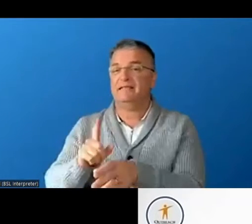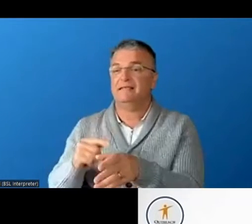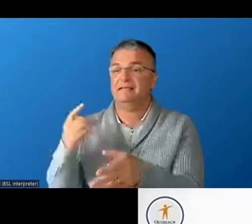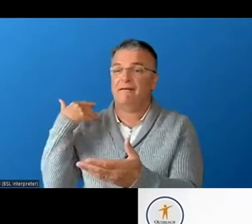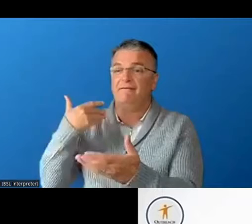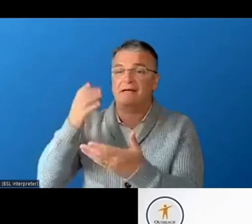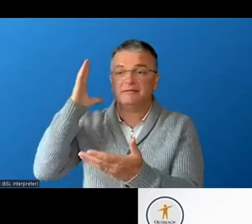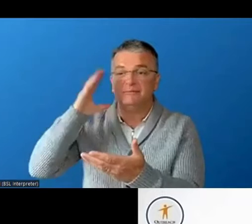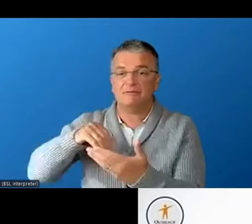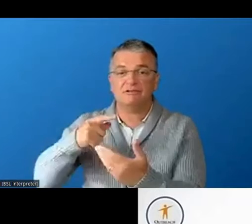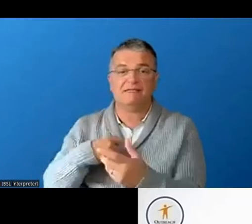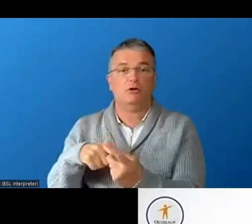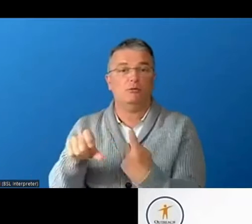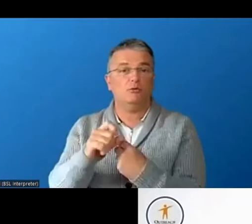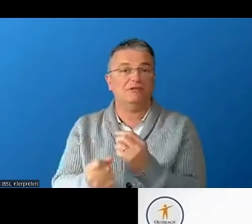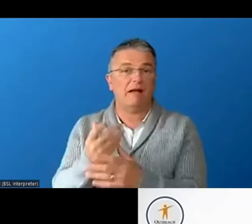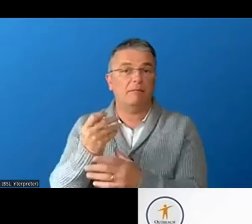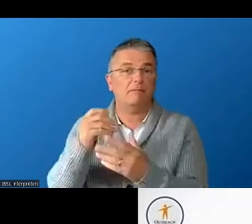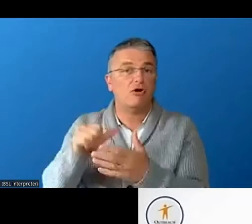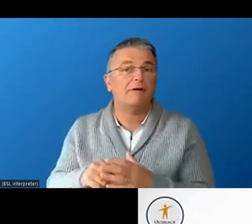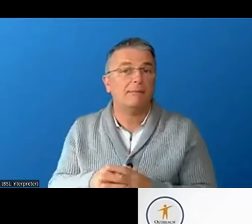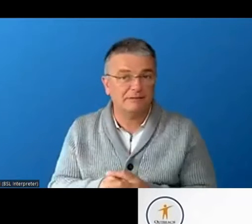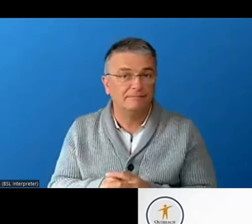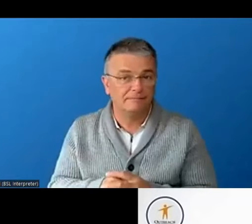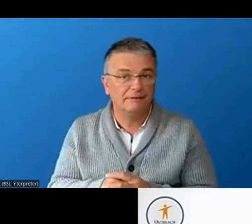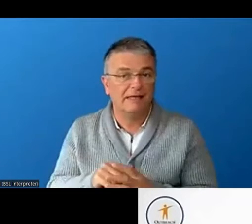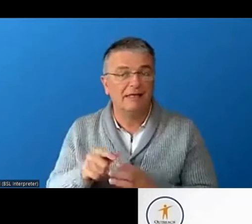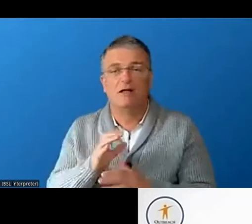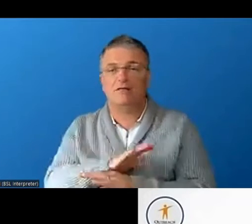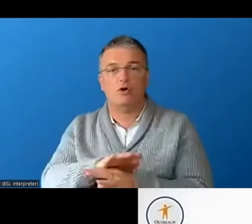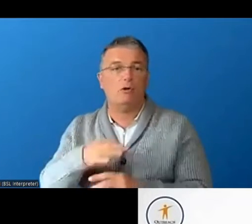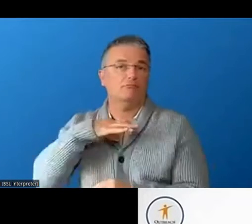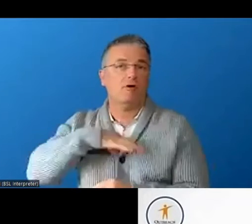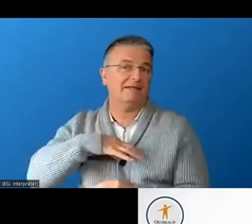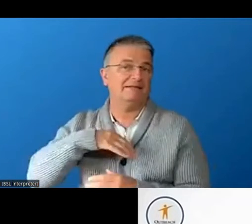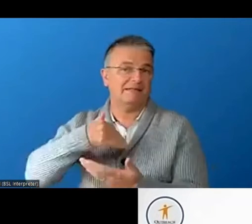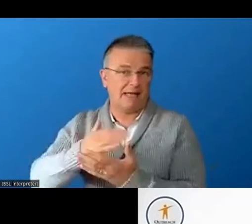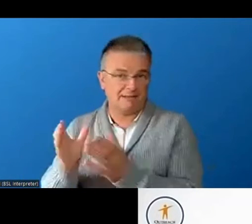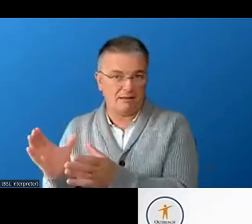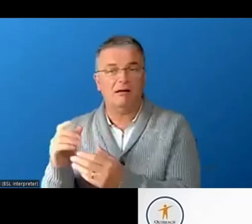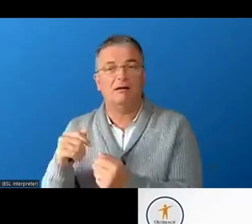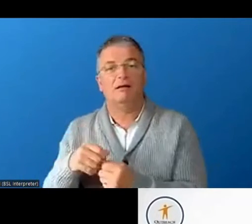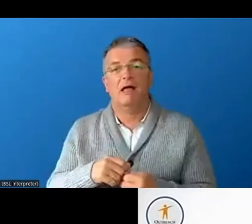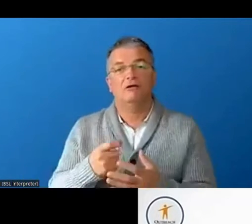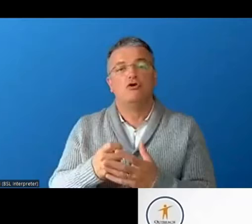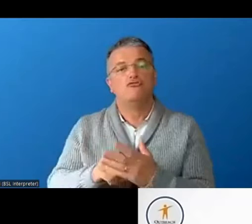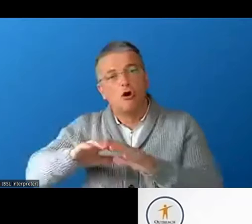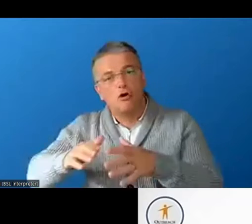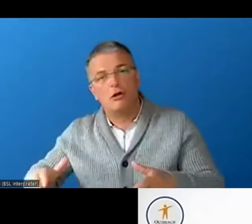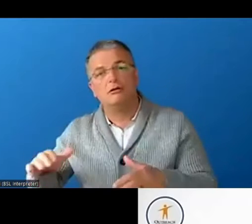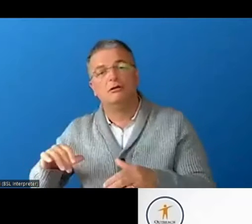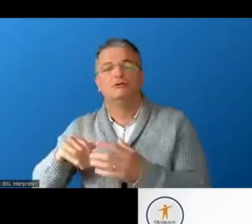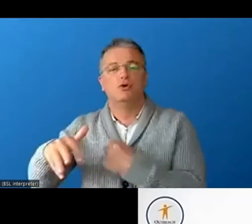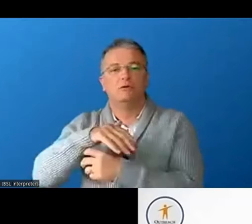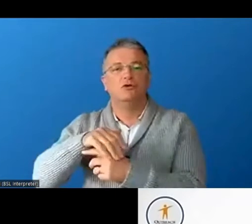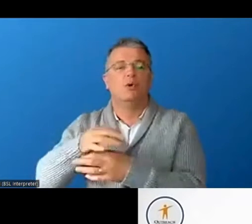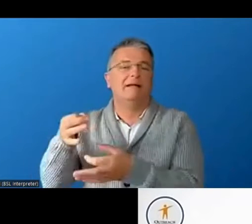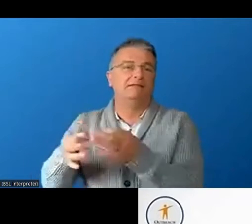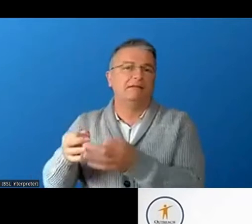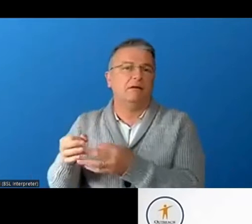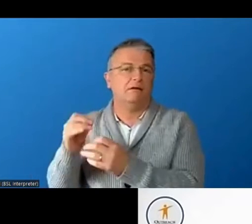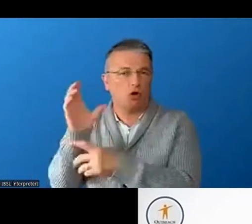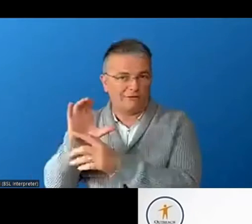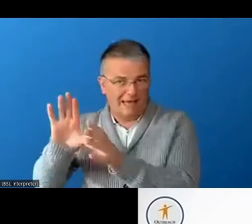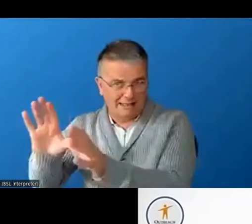experience in community development programs in the nonprofit sector and rural socio-political contexts.